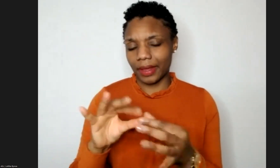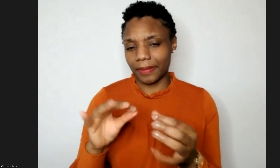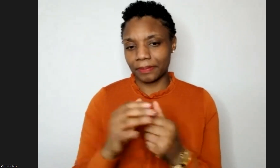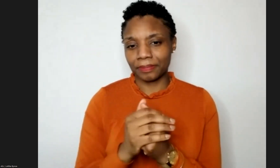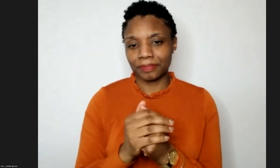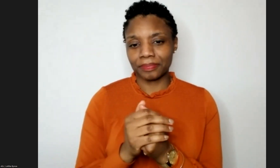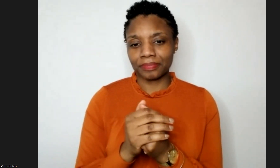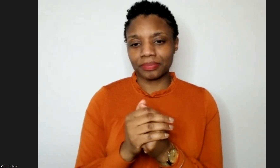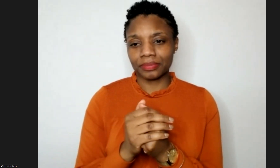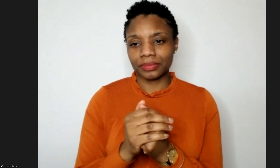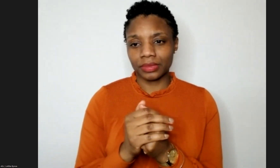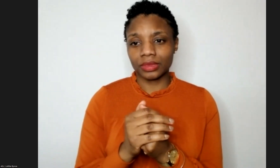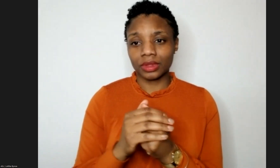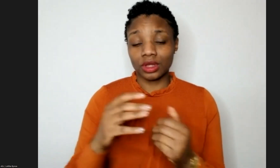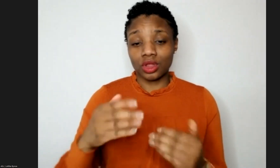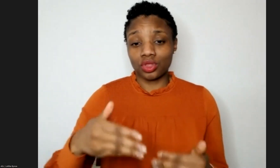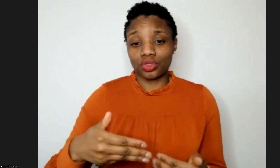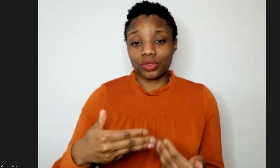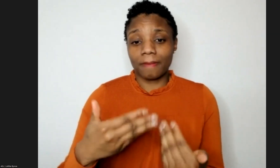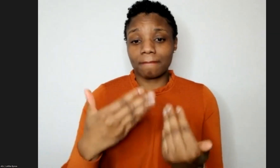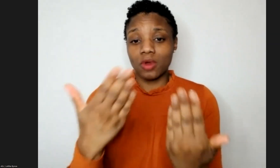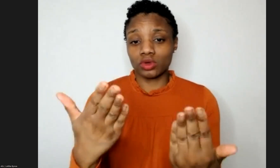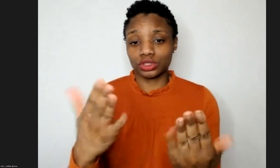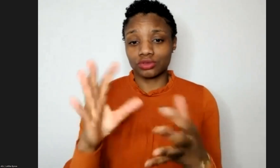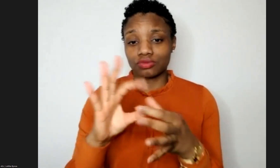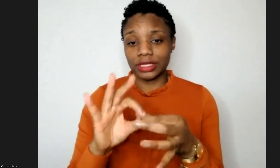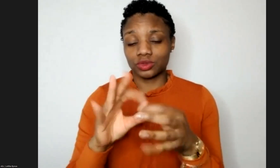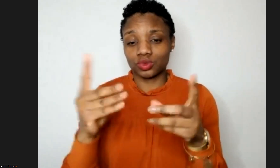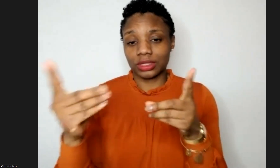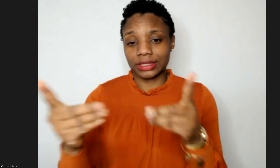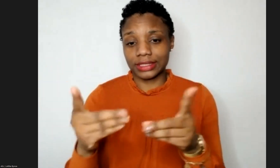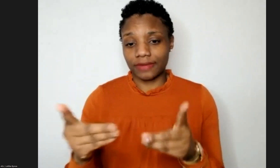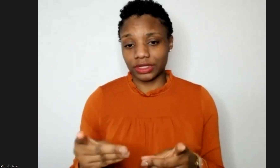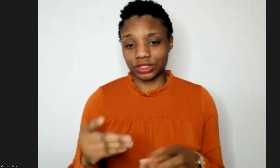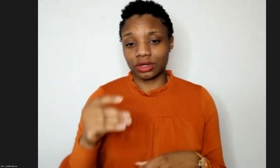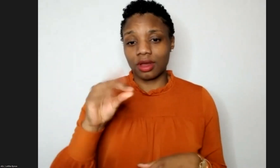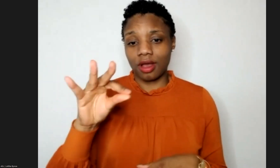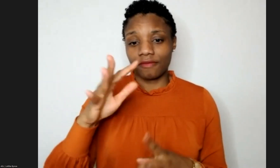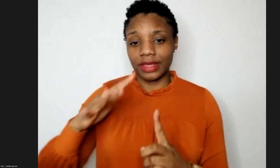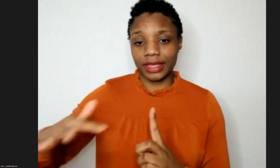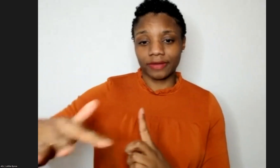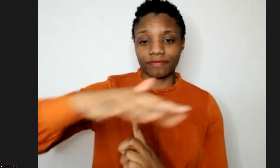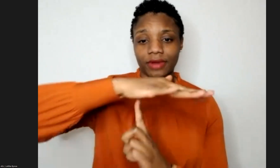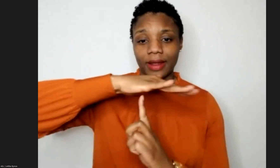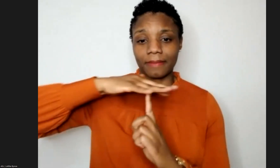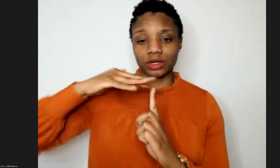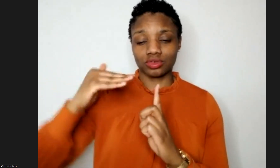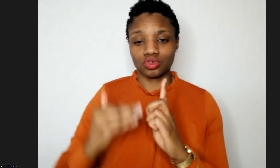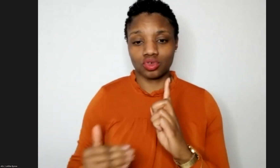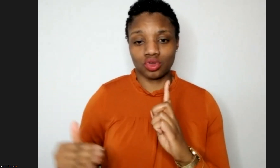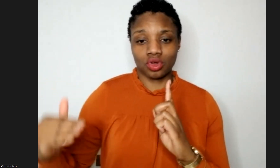The tabled motion on the definition of environmental justice kind